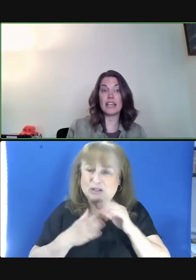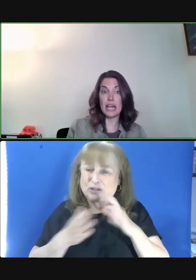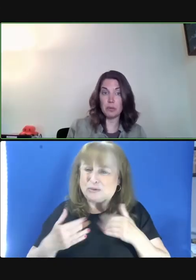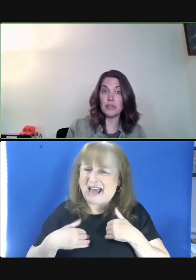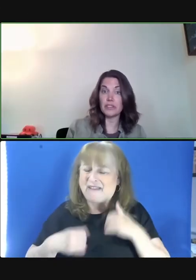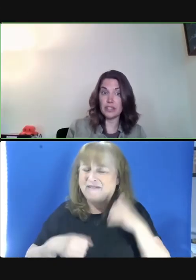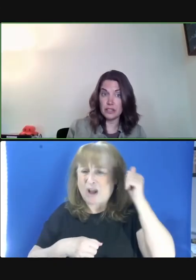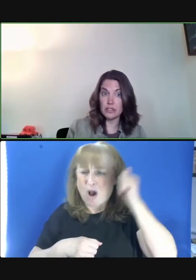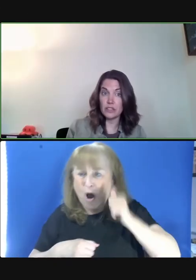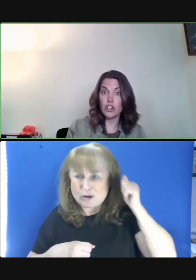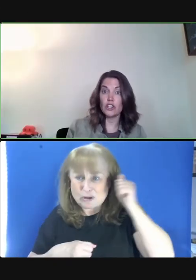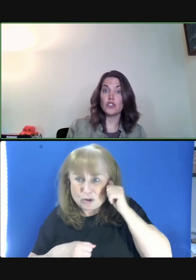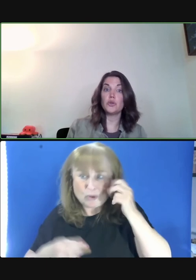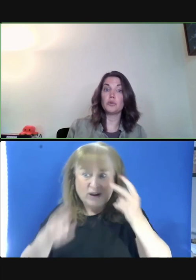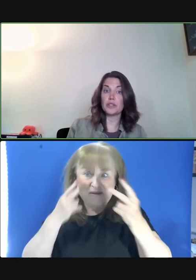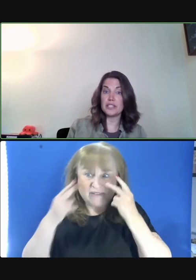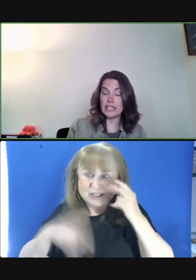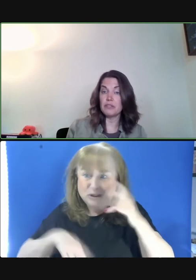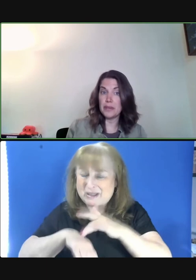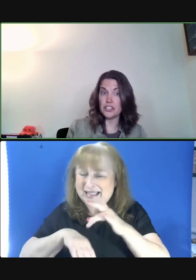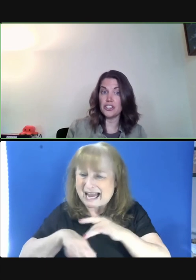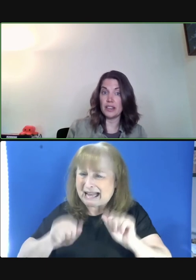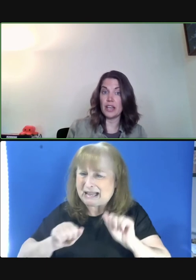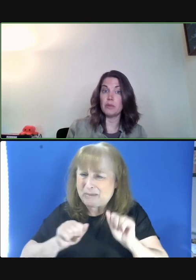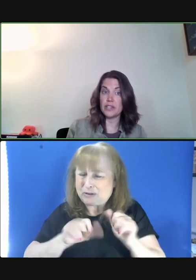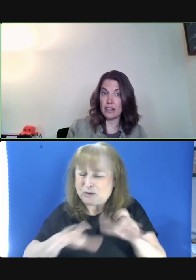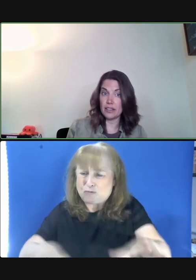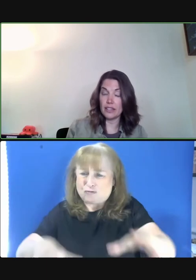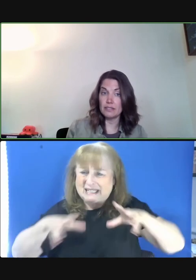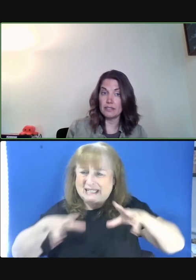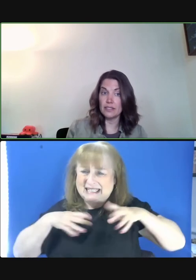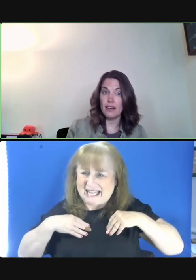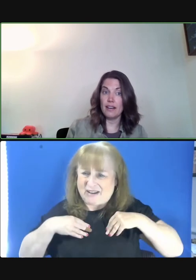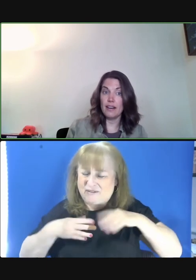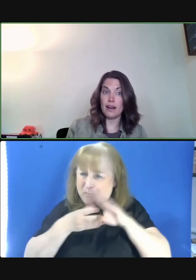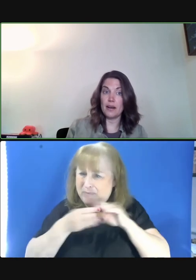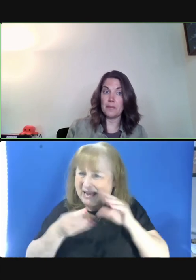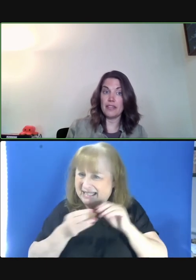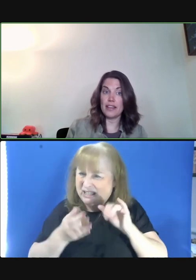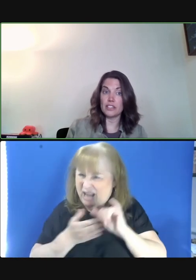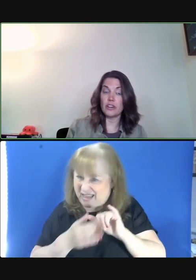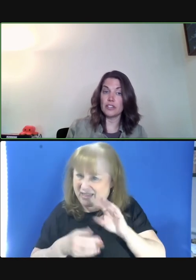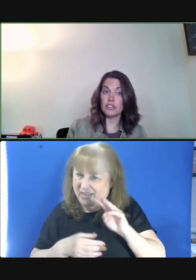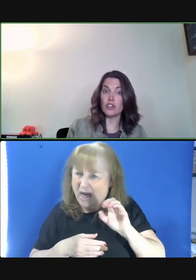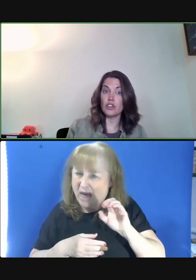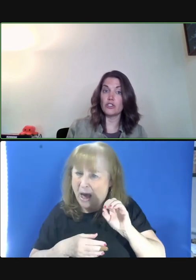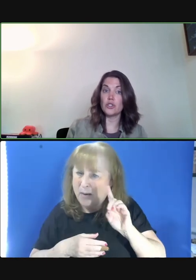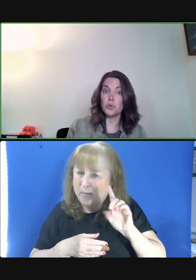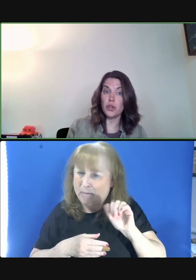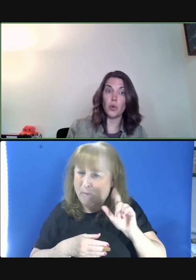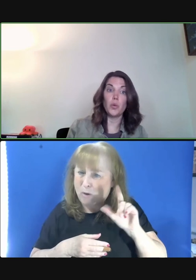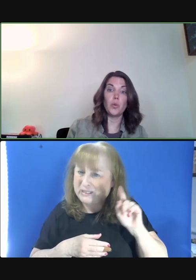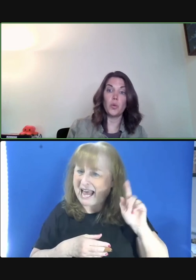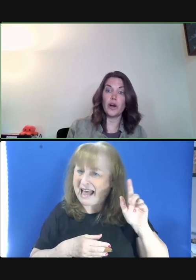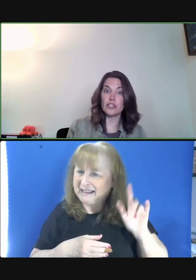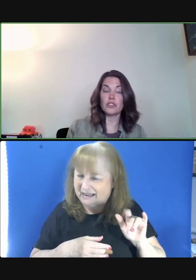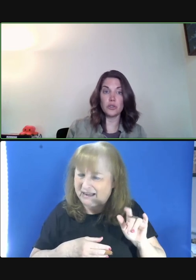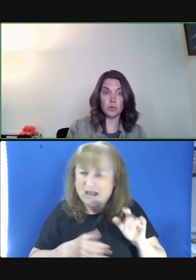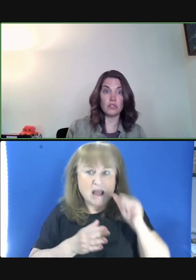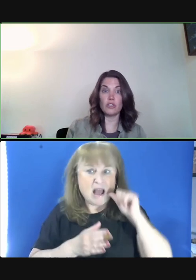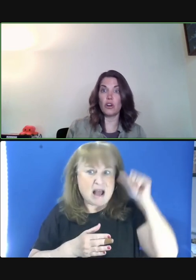or tactile capabilities to receive a message in that modality? And that's on us as adults to